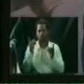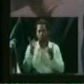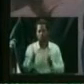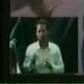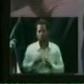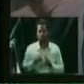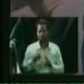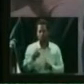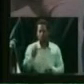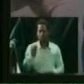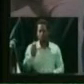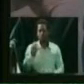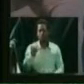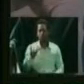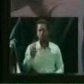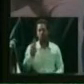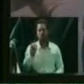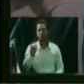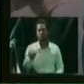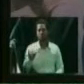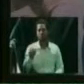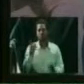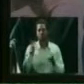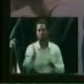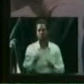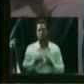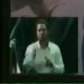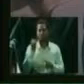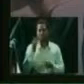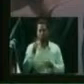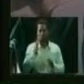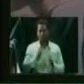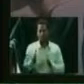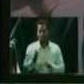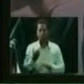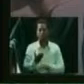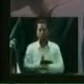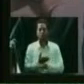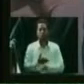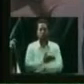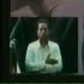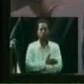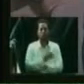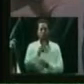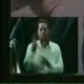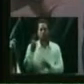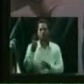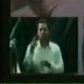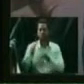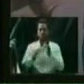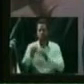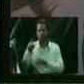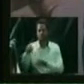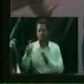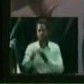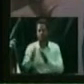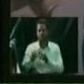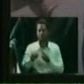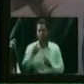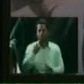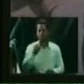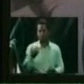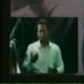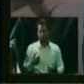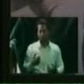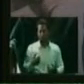deputy accountability officer, or a director of planning and improvement occupying some office downtown. Finally, as a taxpayer,